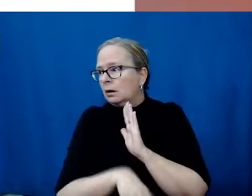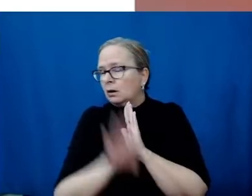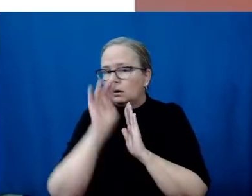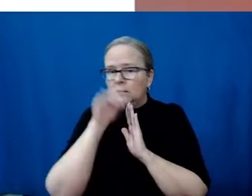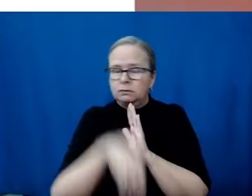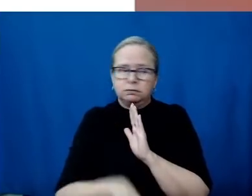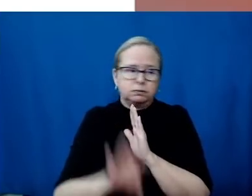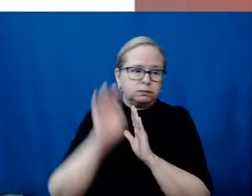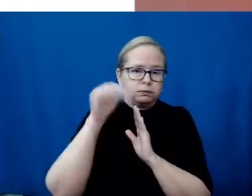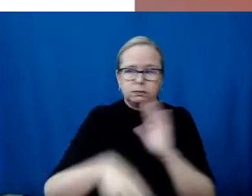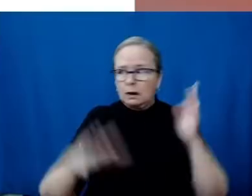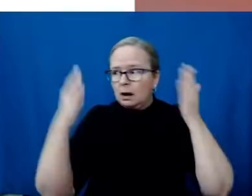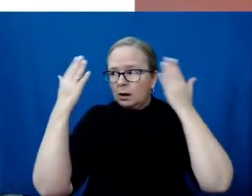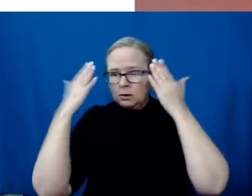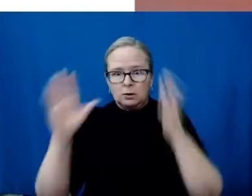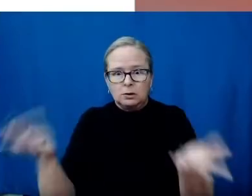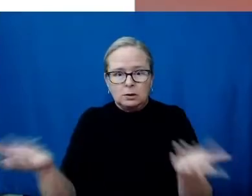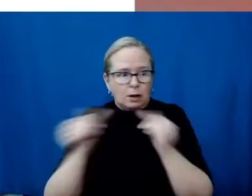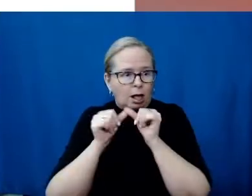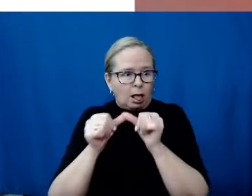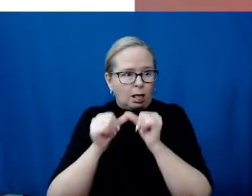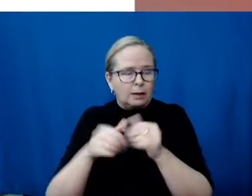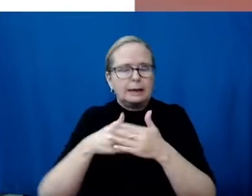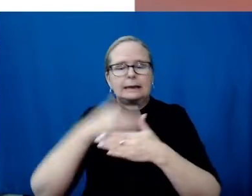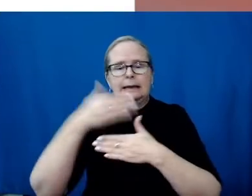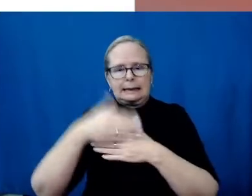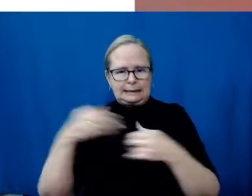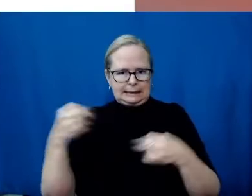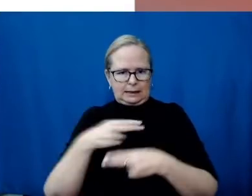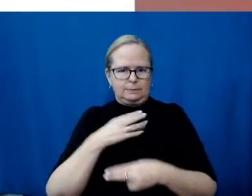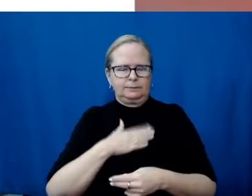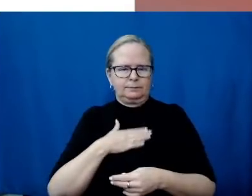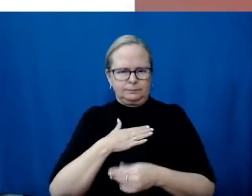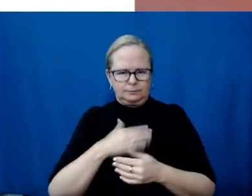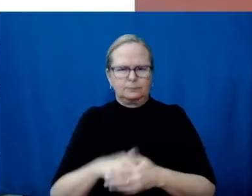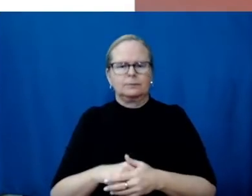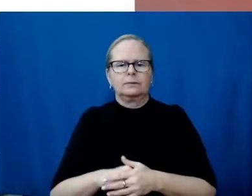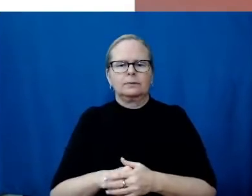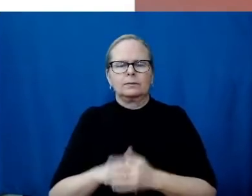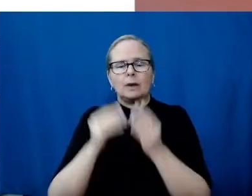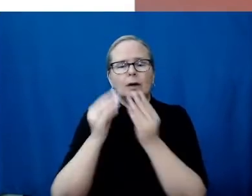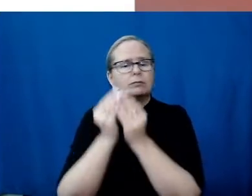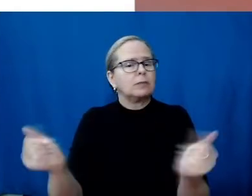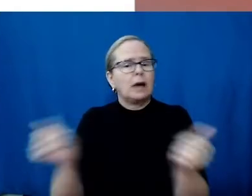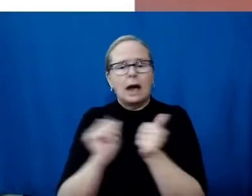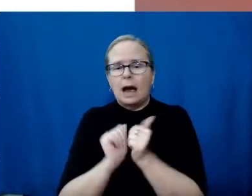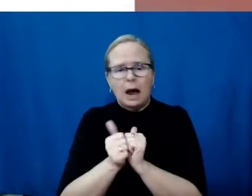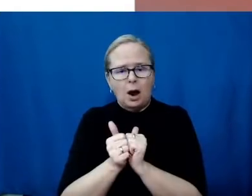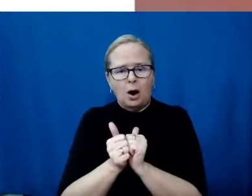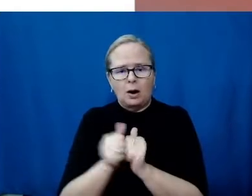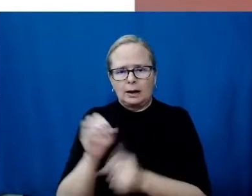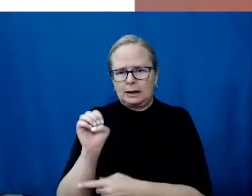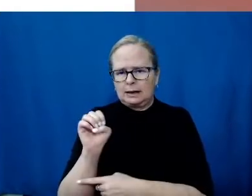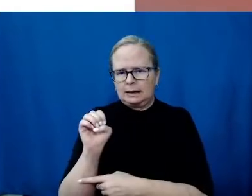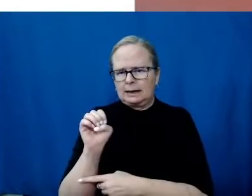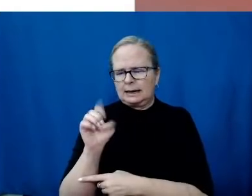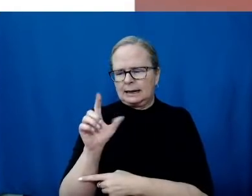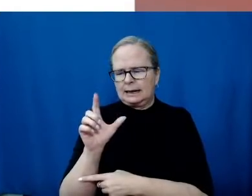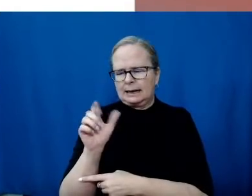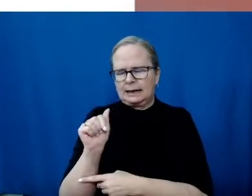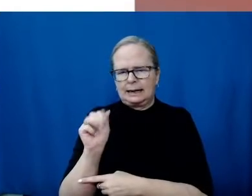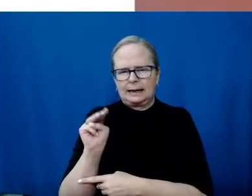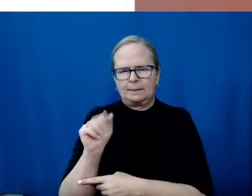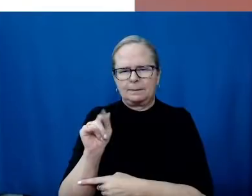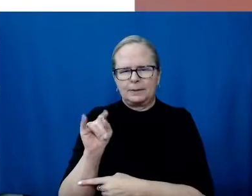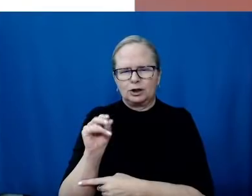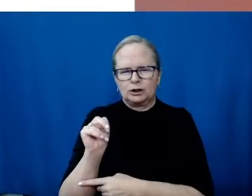waves. Next slide, please. But there is a way out of it, and that's elimination strategy. So